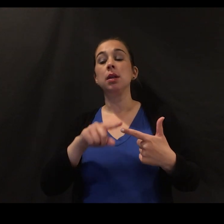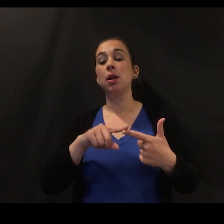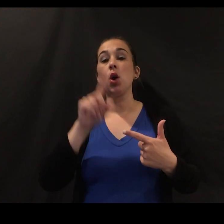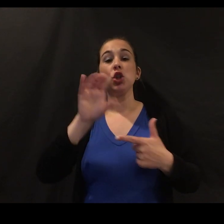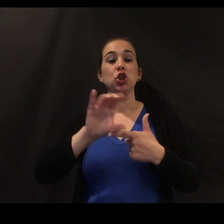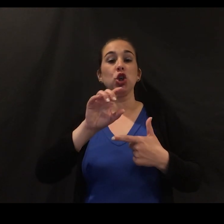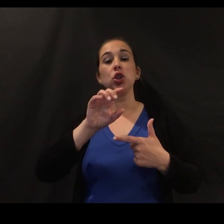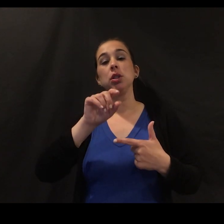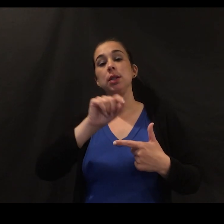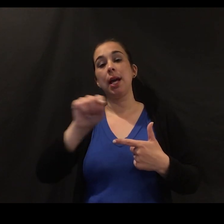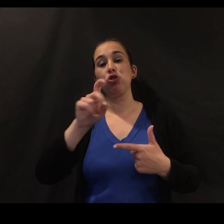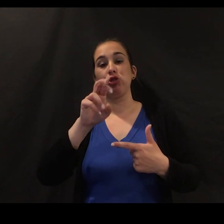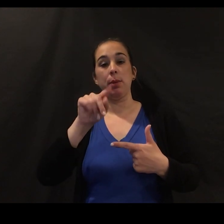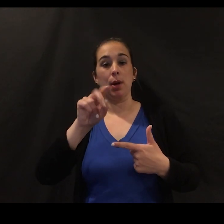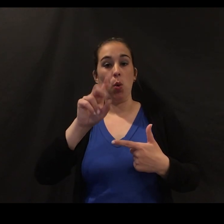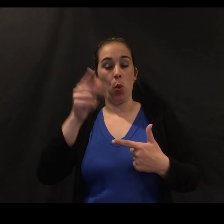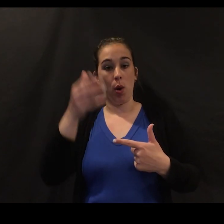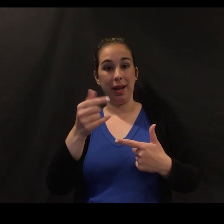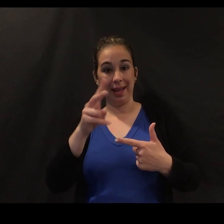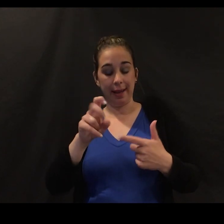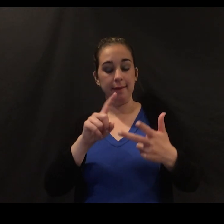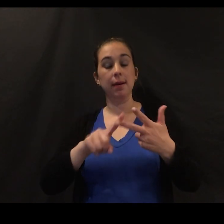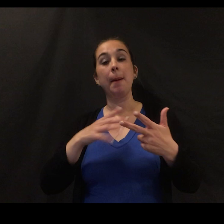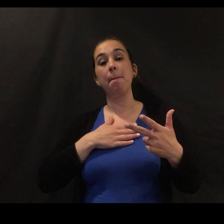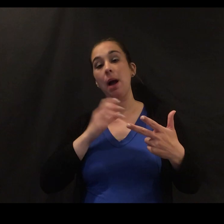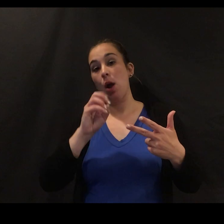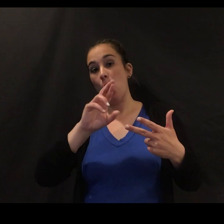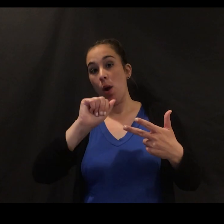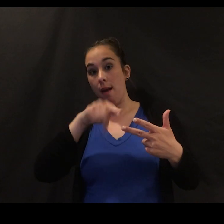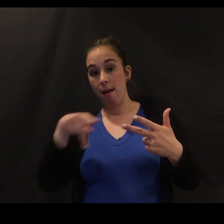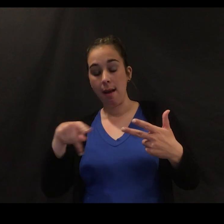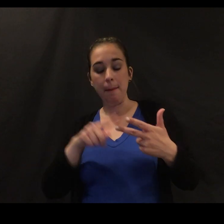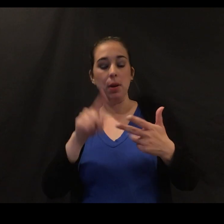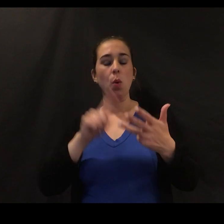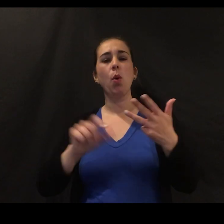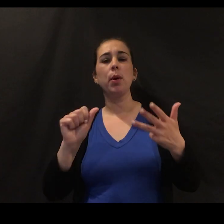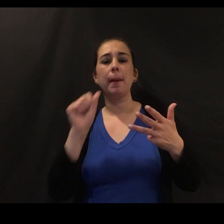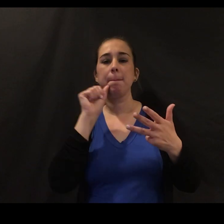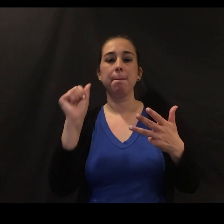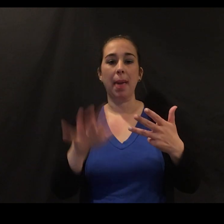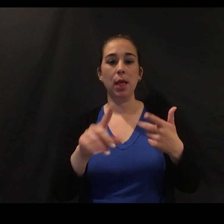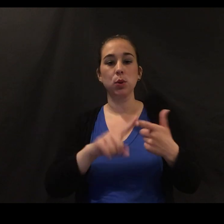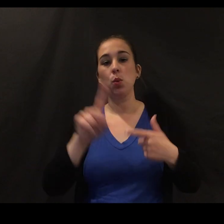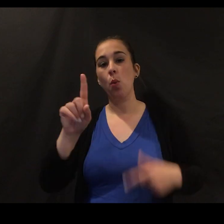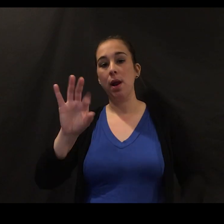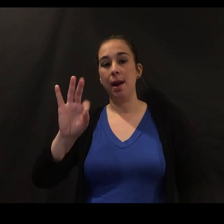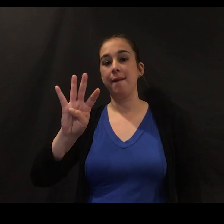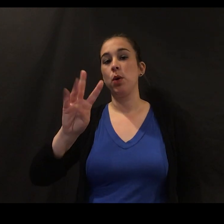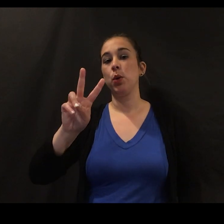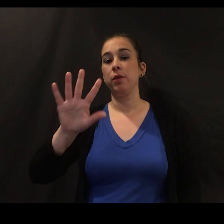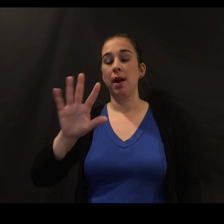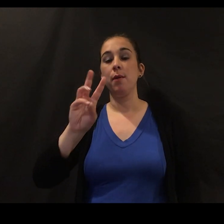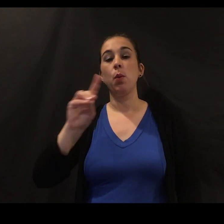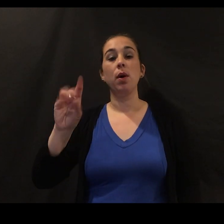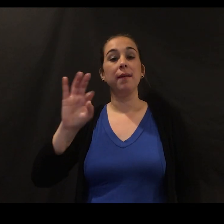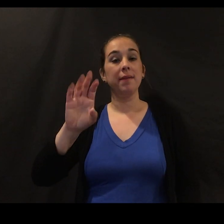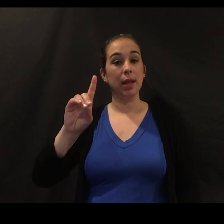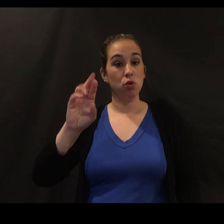church-redeemer.org/give. You can use the MyCOR app, or you can mail in your gift to 19425 Woodfield Road, Gaithersburg,